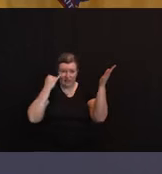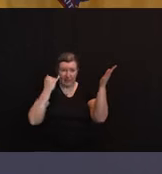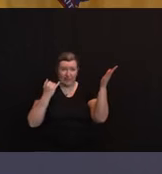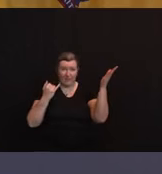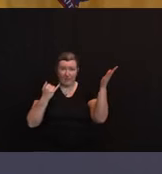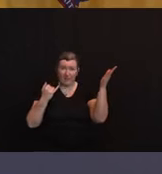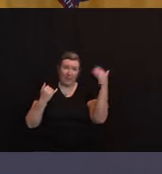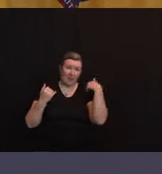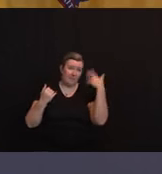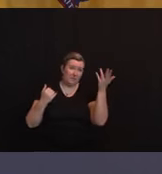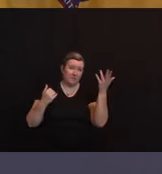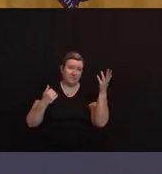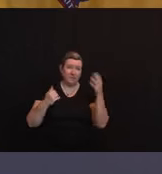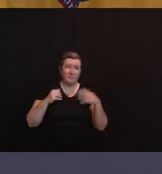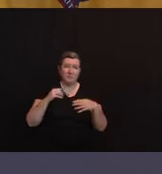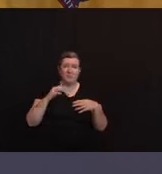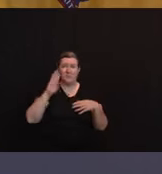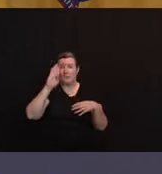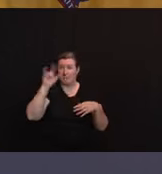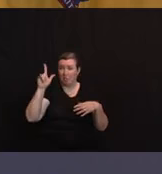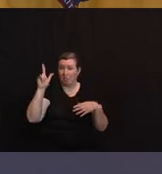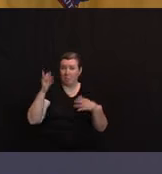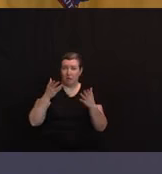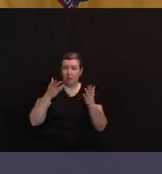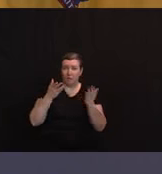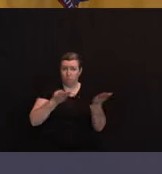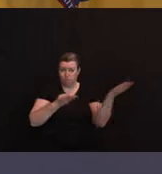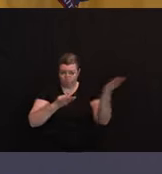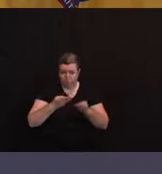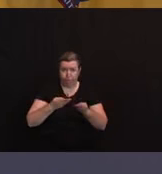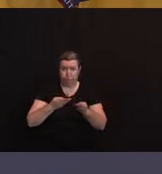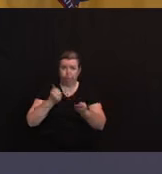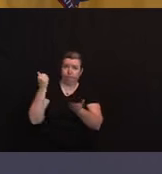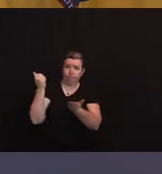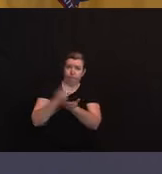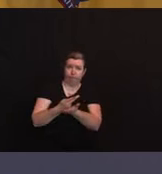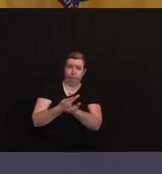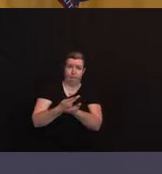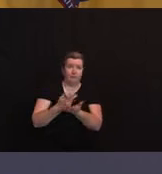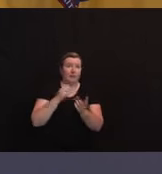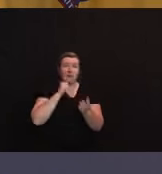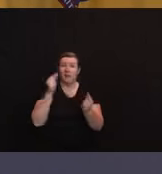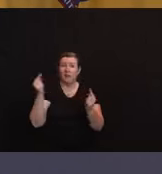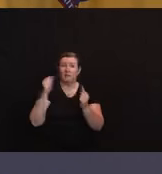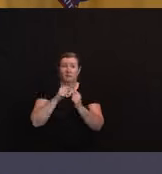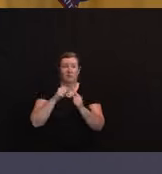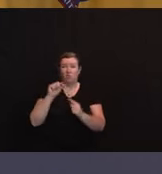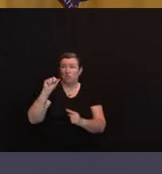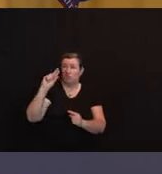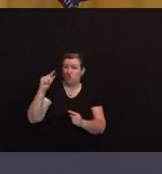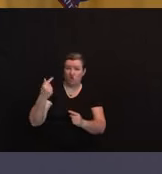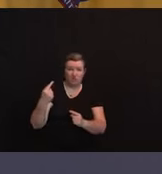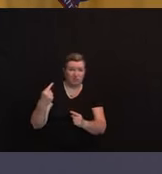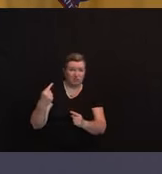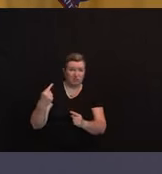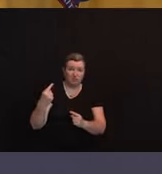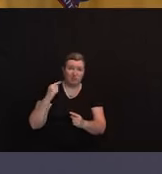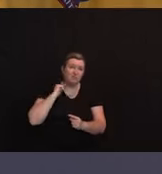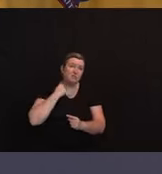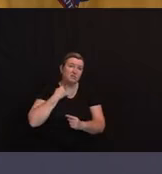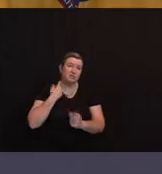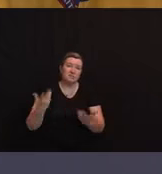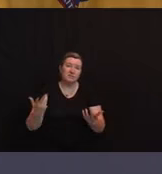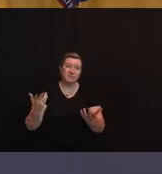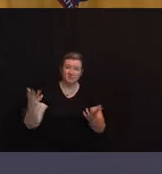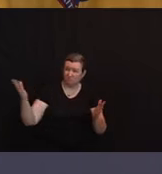plan, it probably won't happen until August. Does the lateness of that affect schools, money to schools